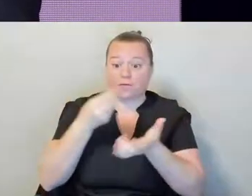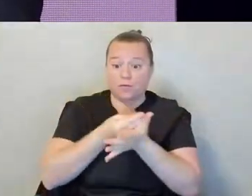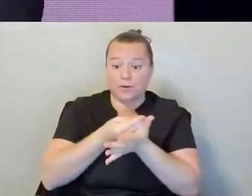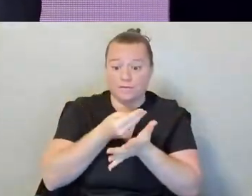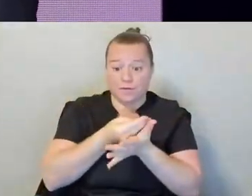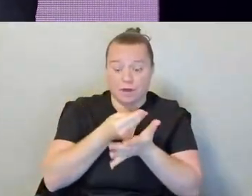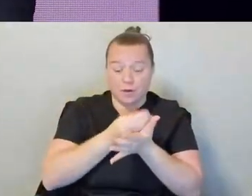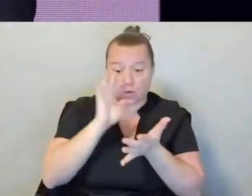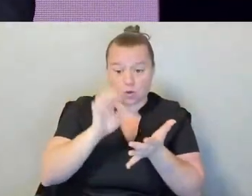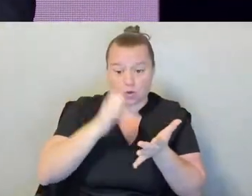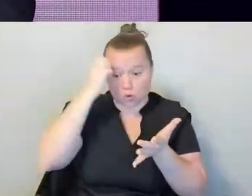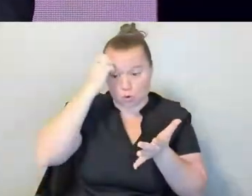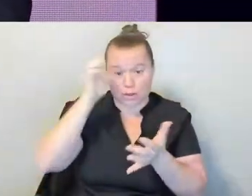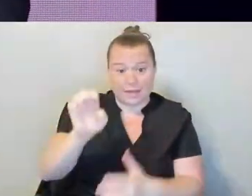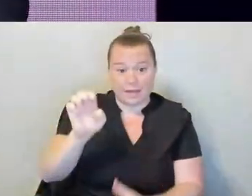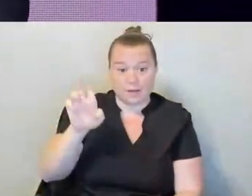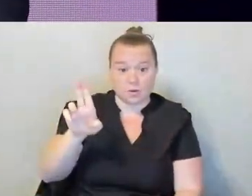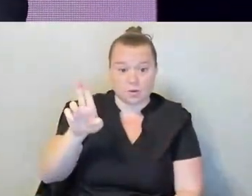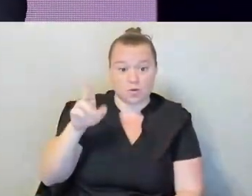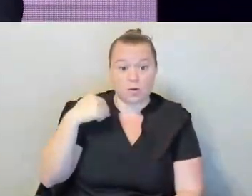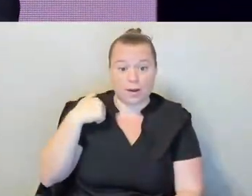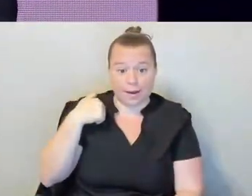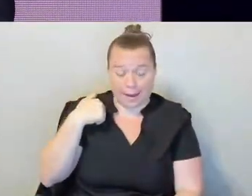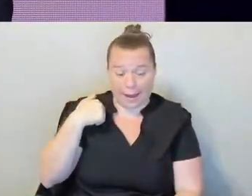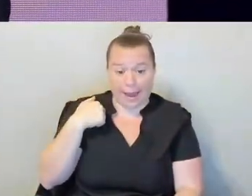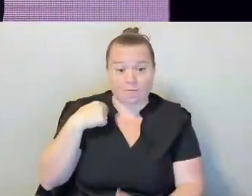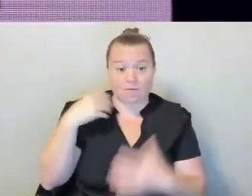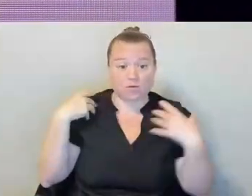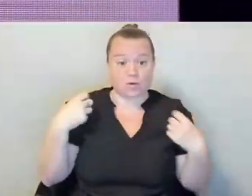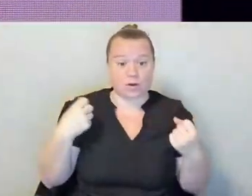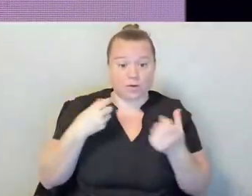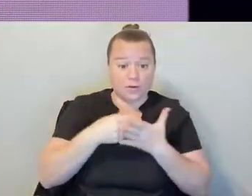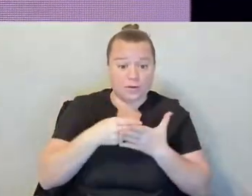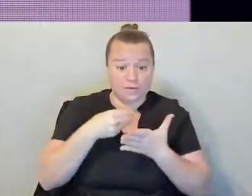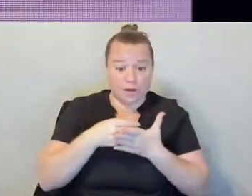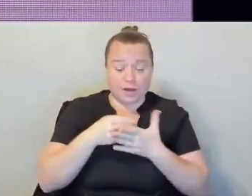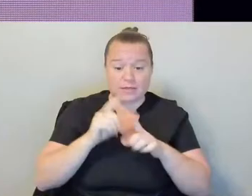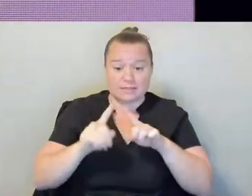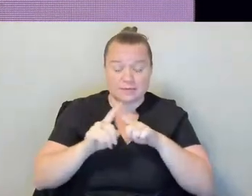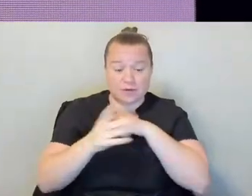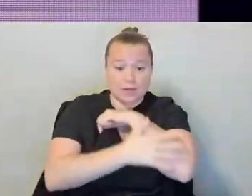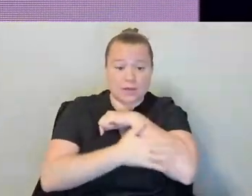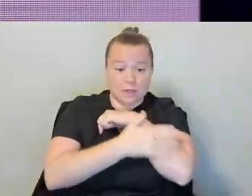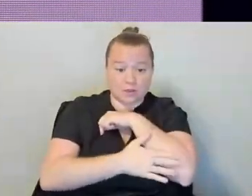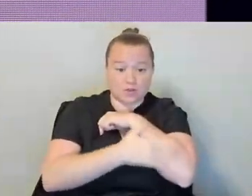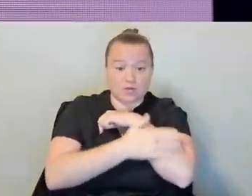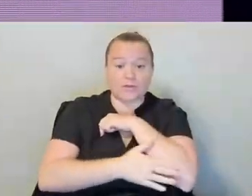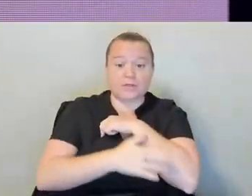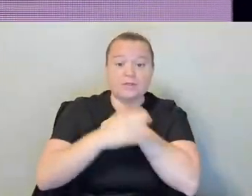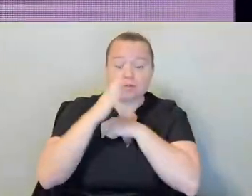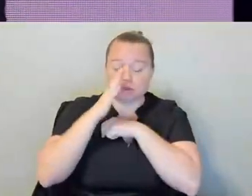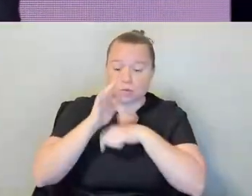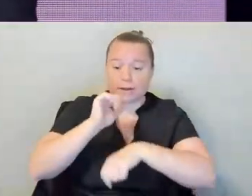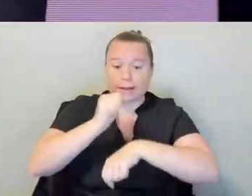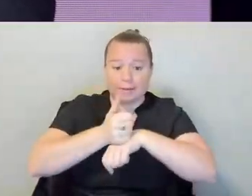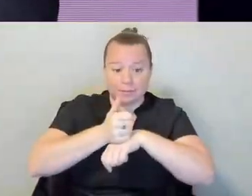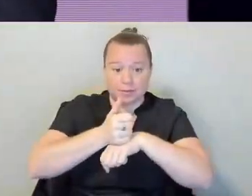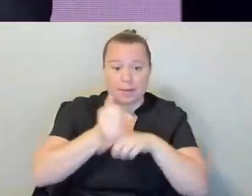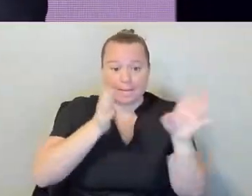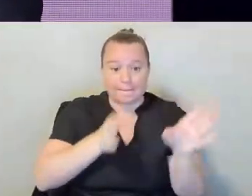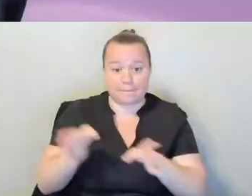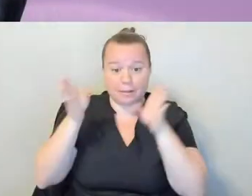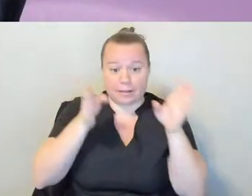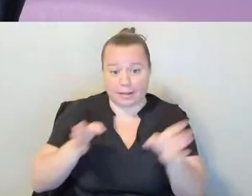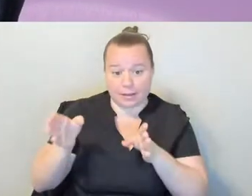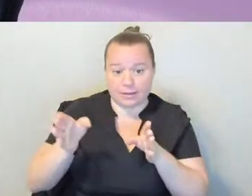European Union now has at its disposal, the countries are going to be able to implement their plans. We'll come back to